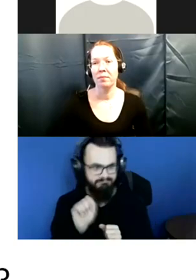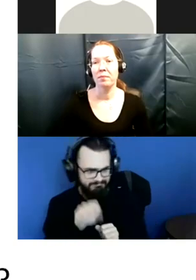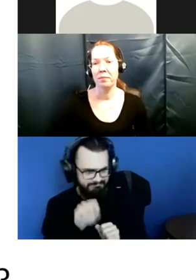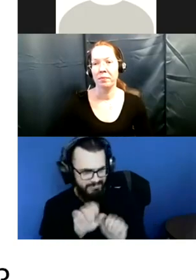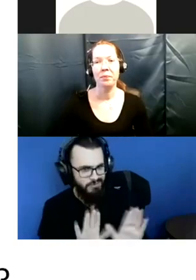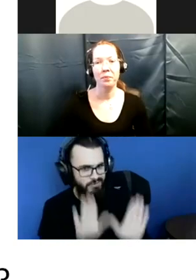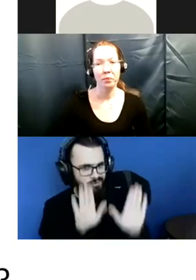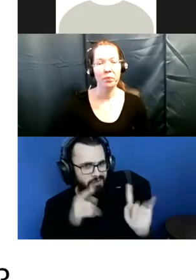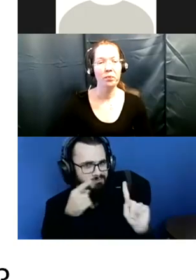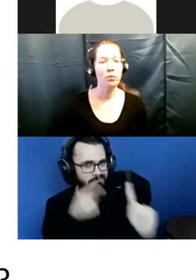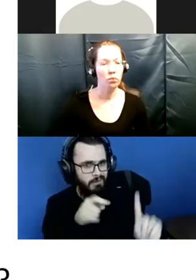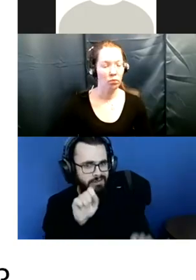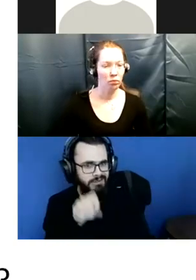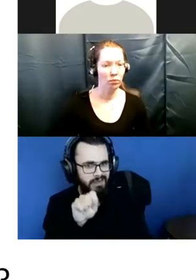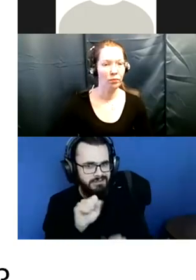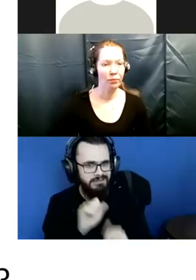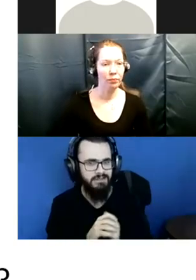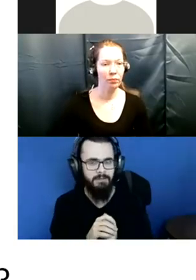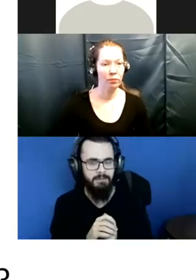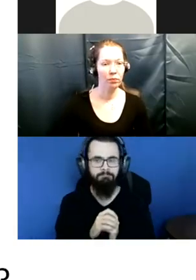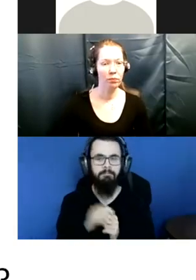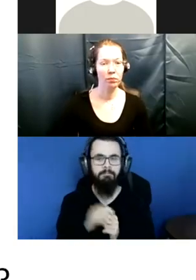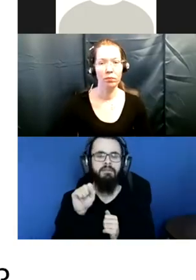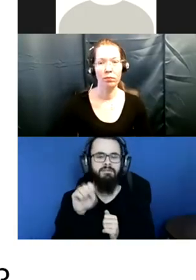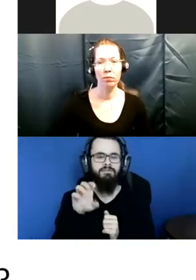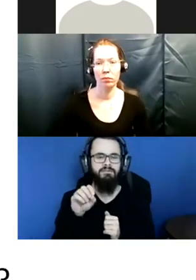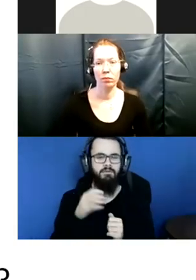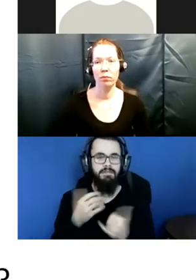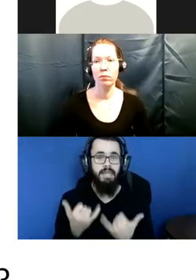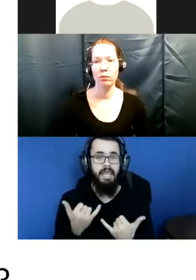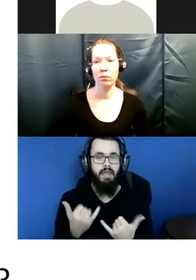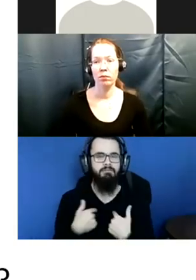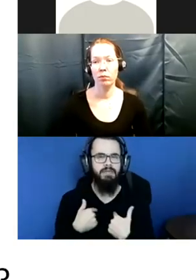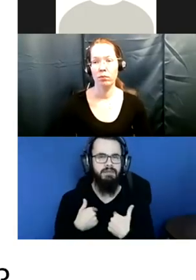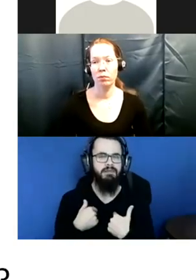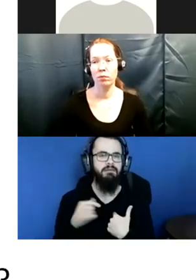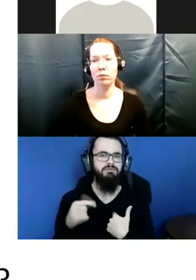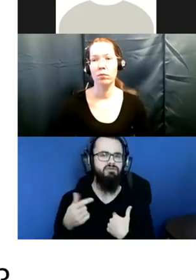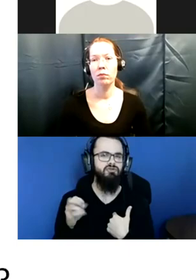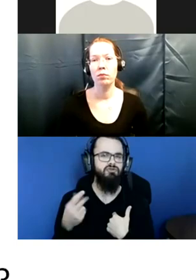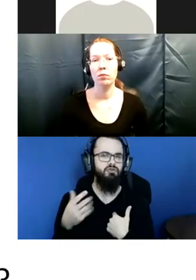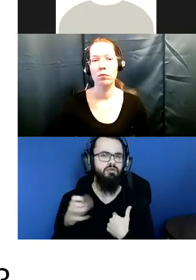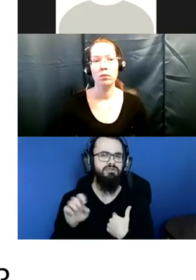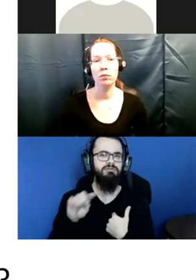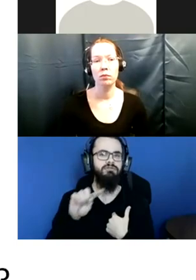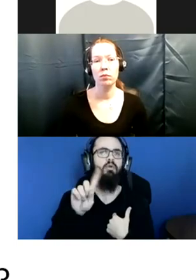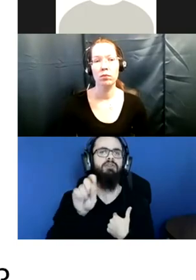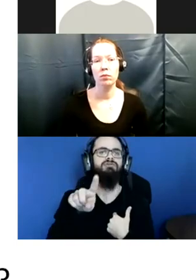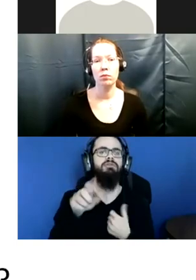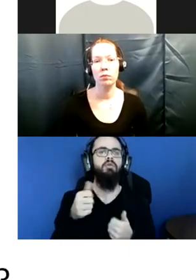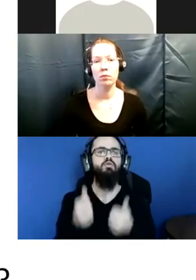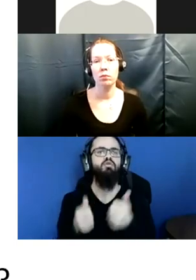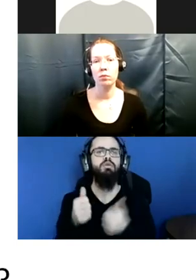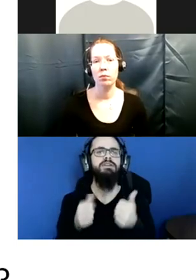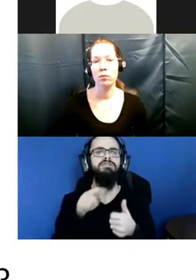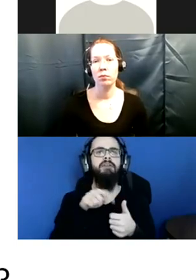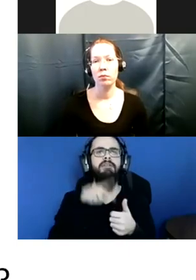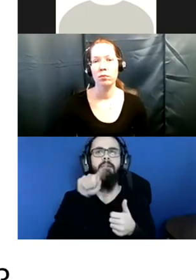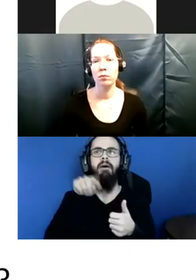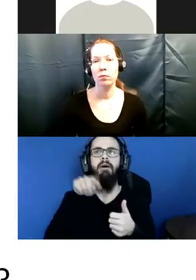to everybody as we've gone through what assistive technology is. Which of the above types of devices did you maybe already know